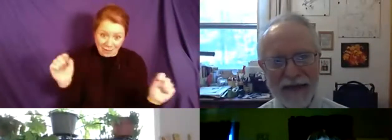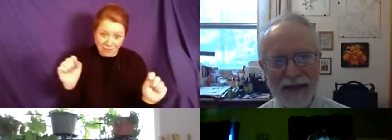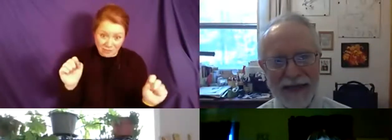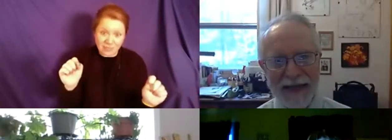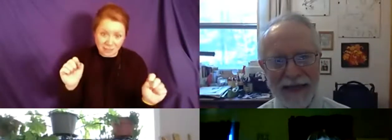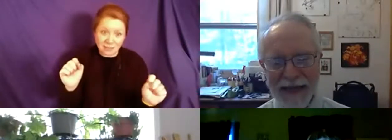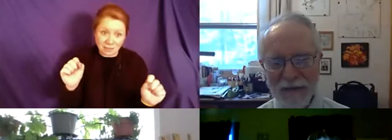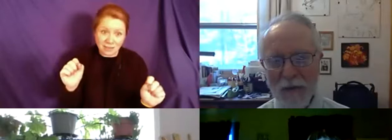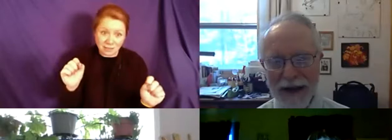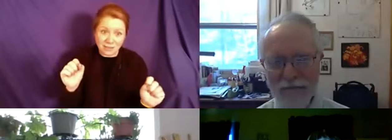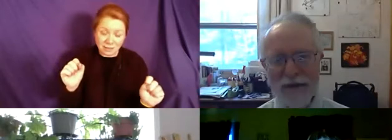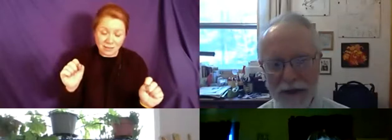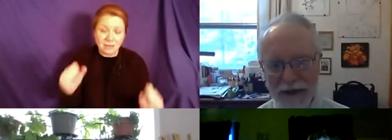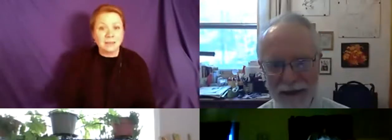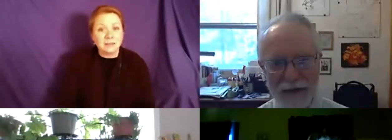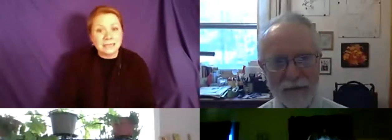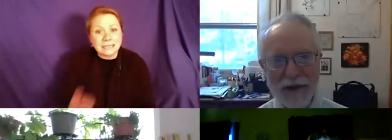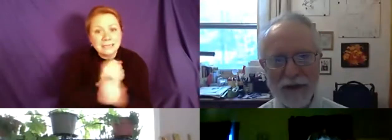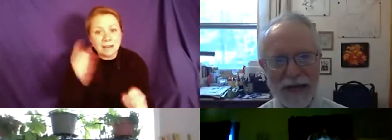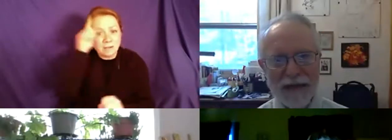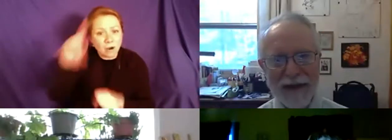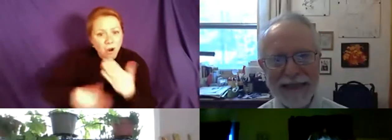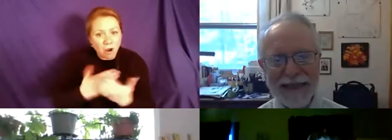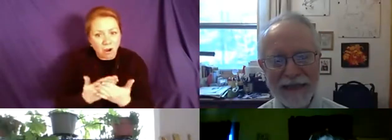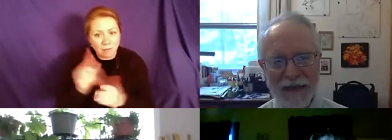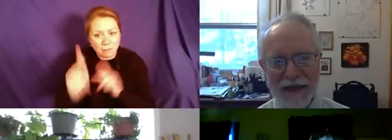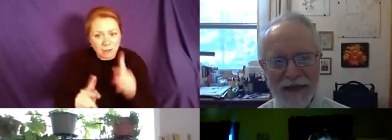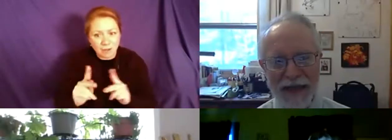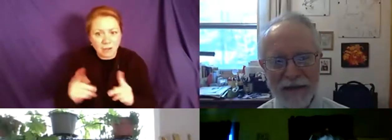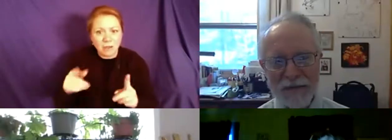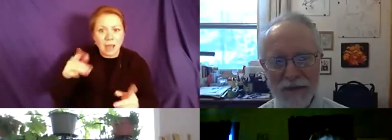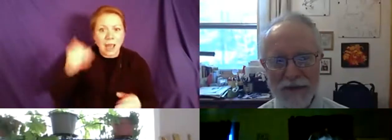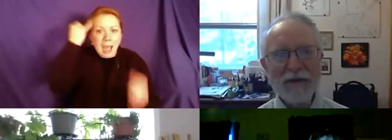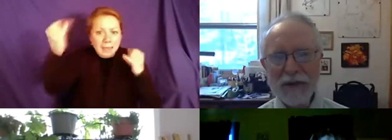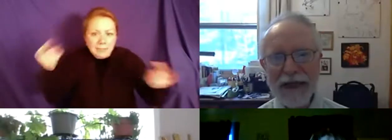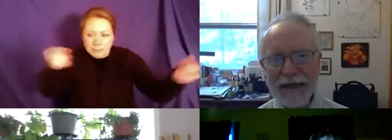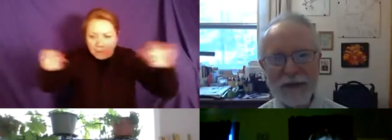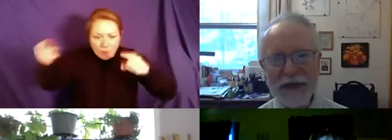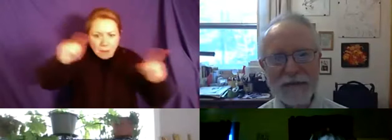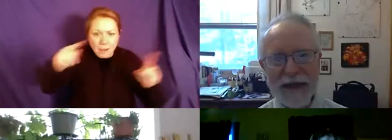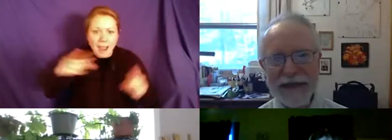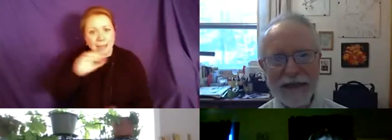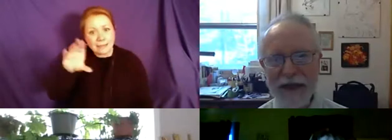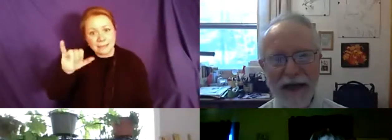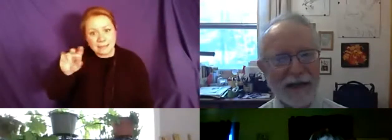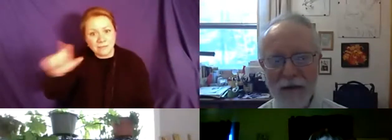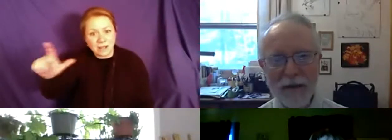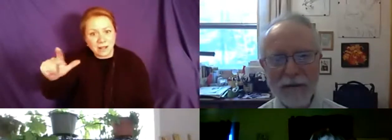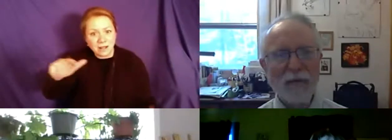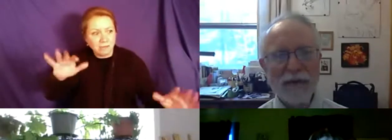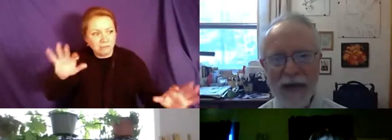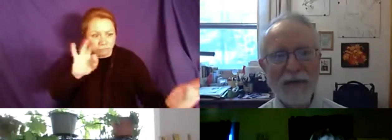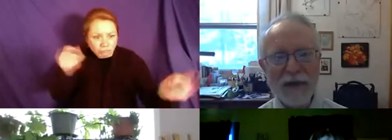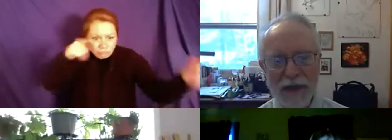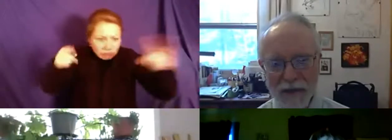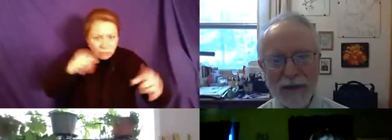the, it's for everyone, and it's for the exchange of ideas, and it's for the civil exchange of ideas. I